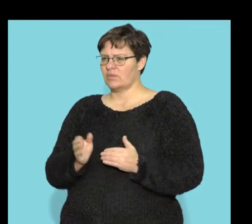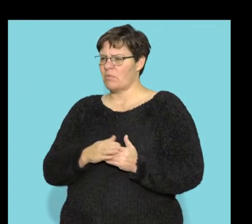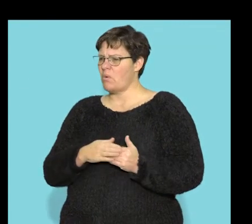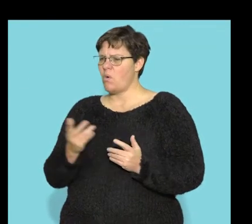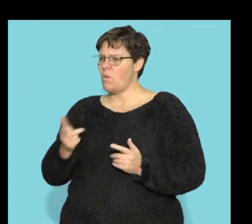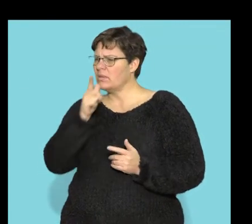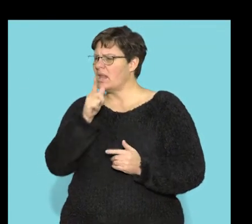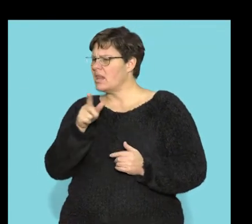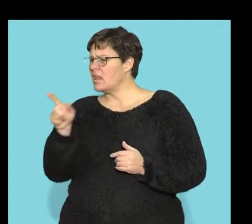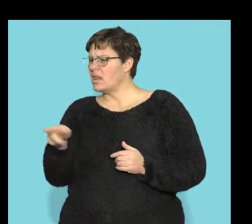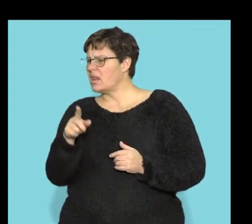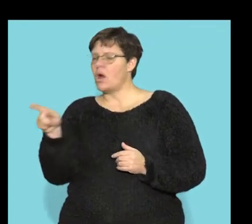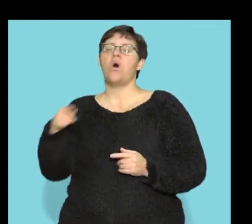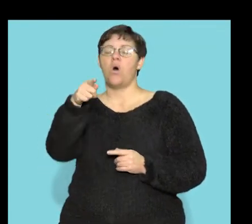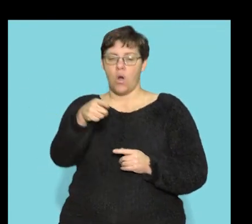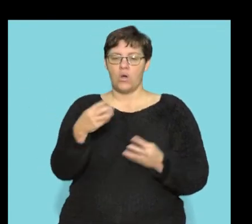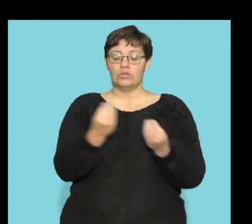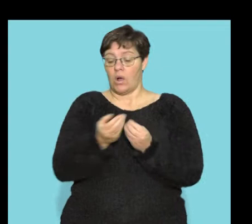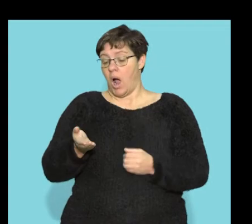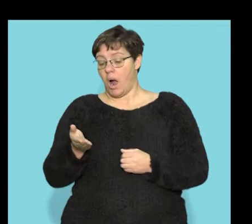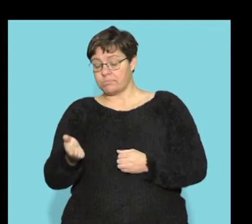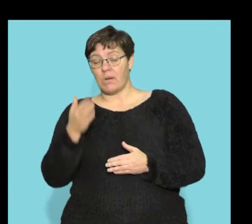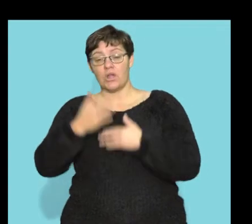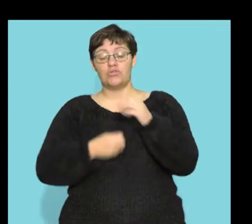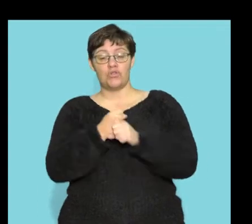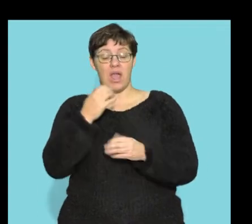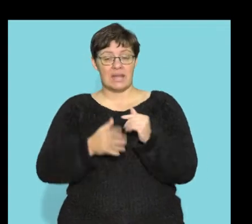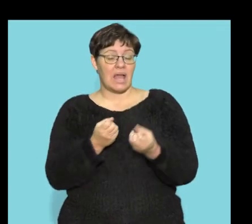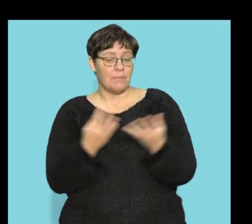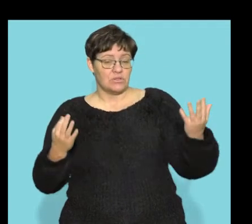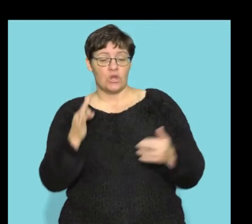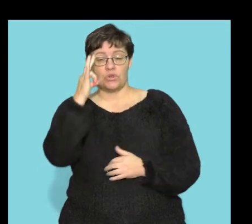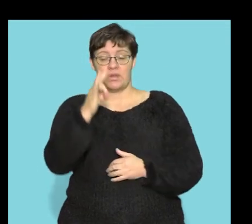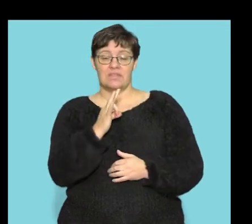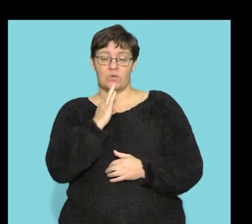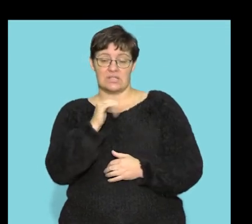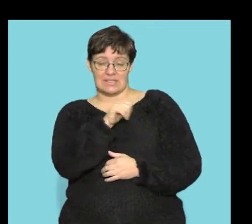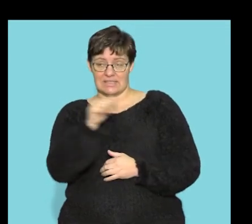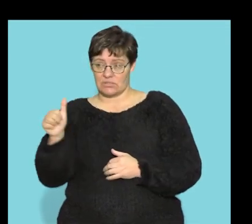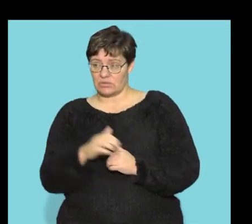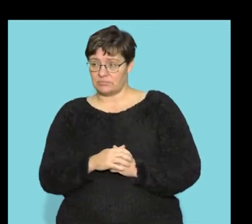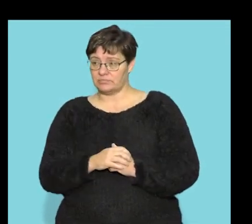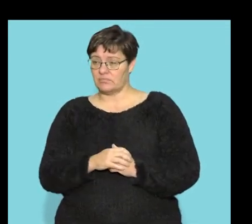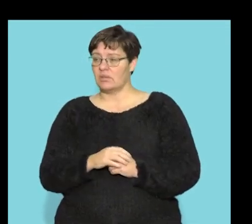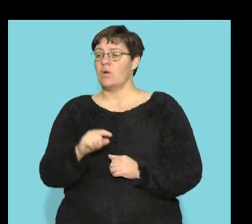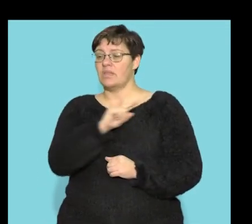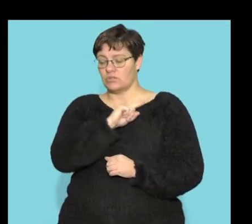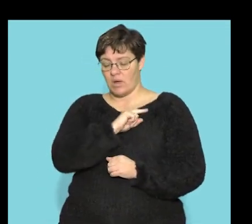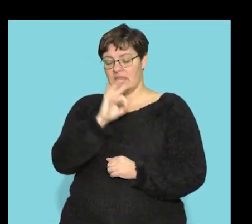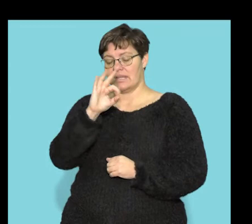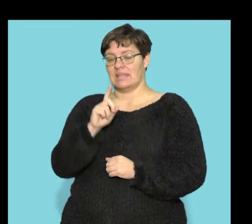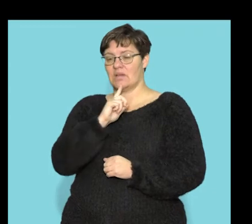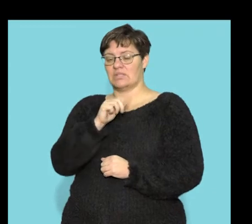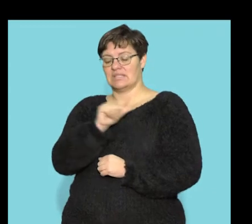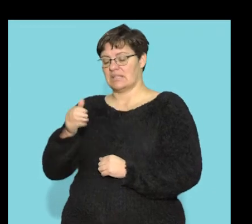told. We were told the stock on hand at the end of the year was 3,600. Therefore, 3,600.